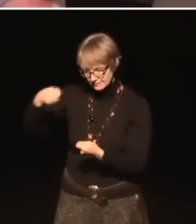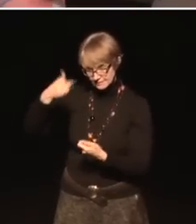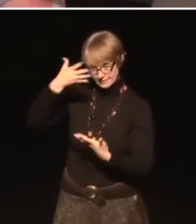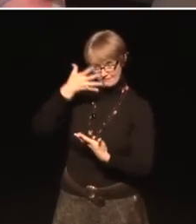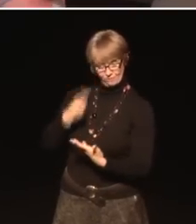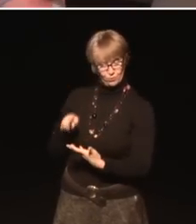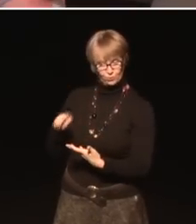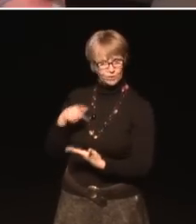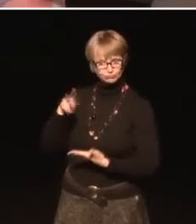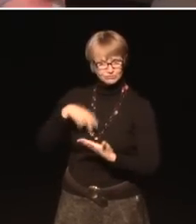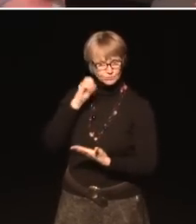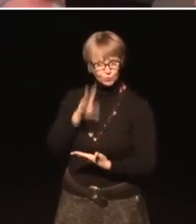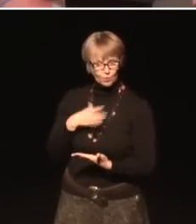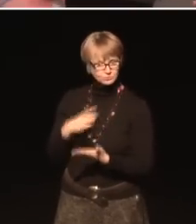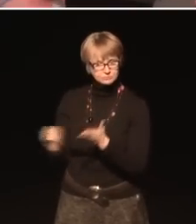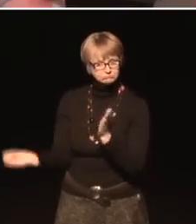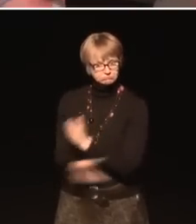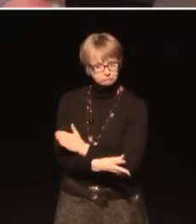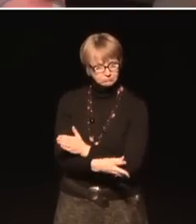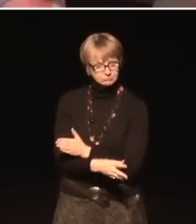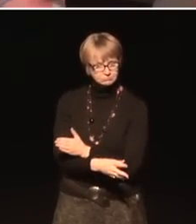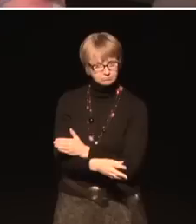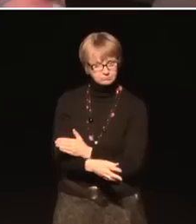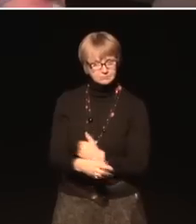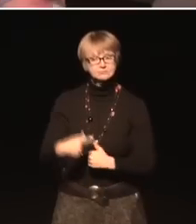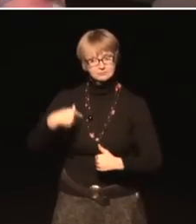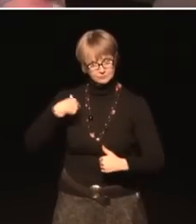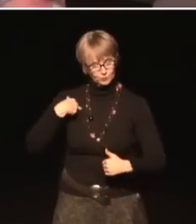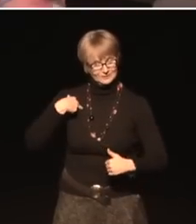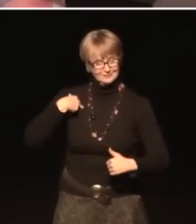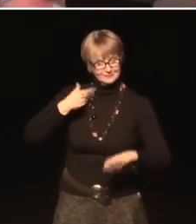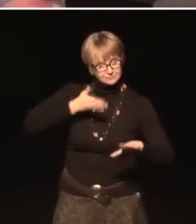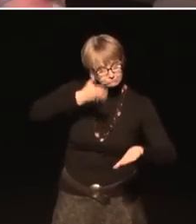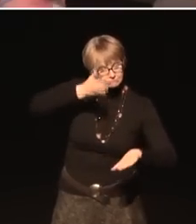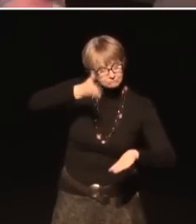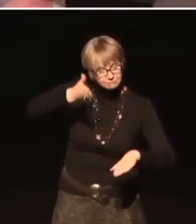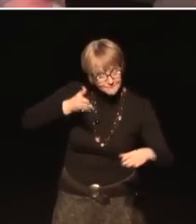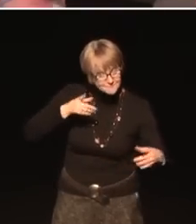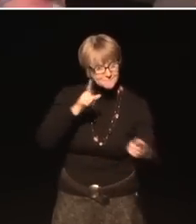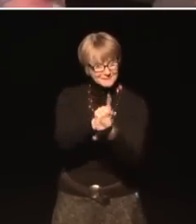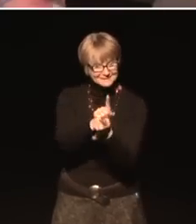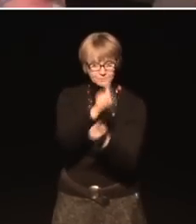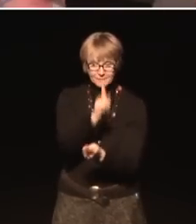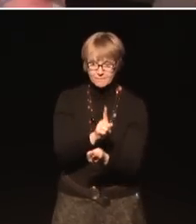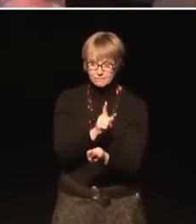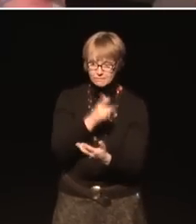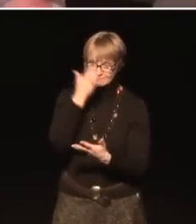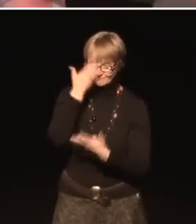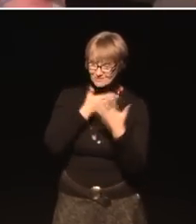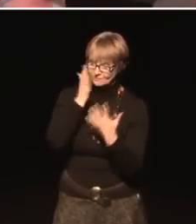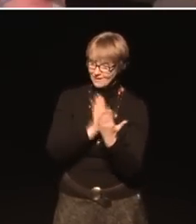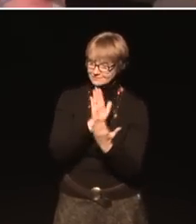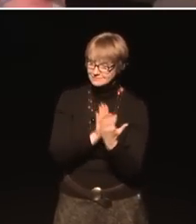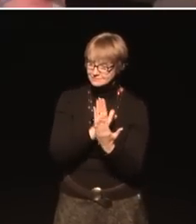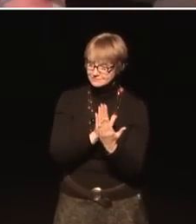really simple. So we go out and meet people early. And I don't think